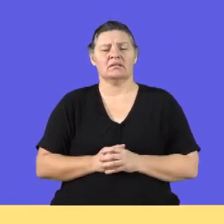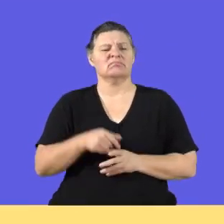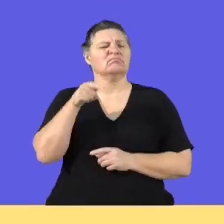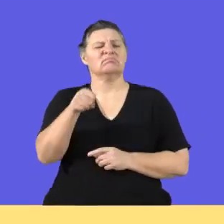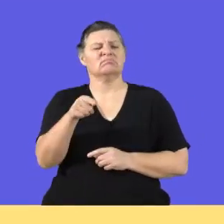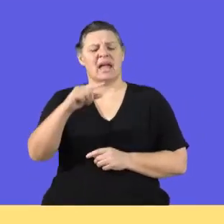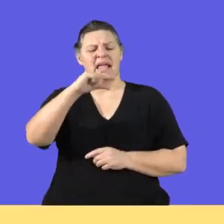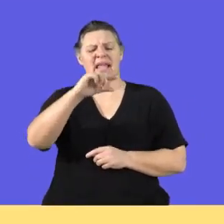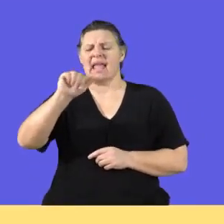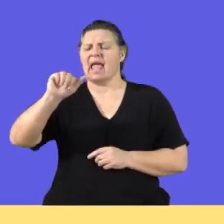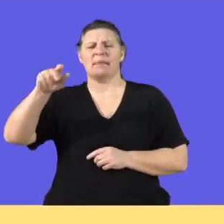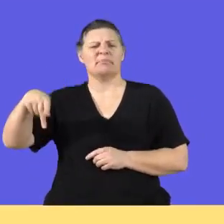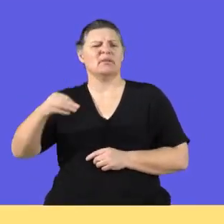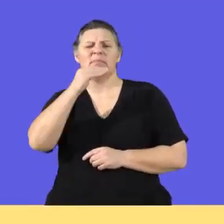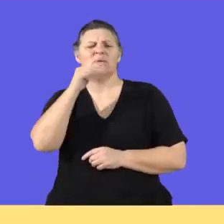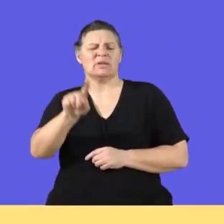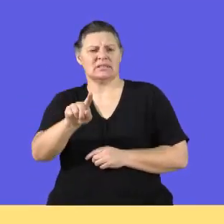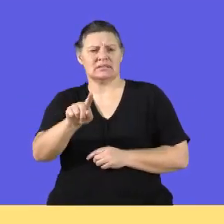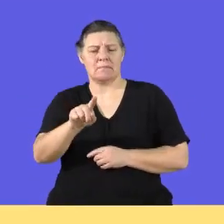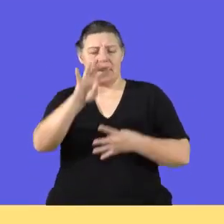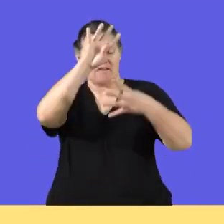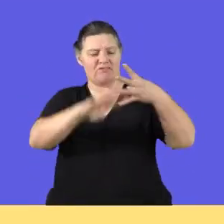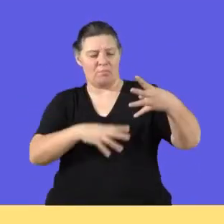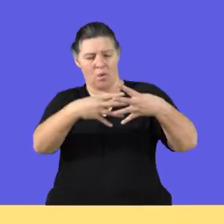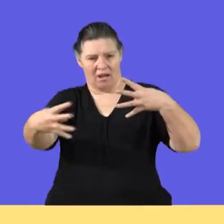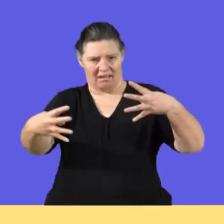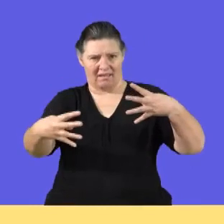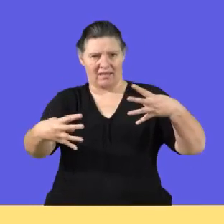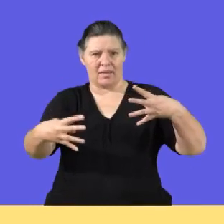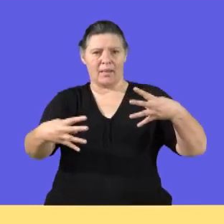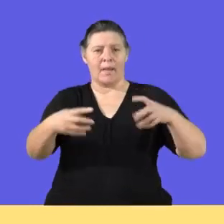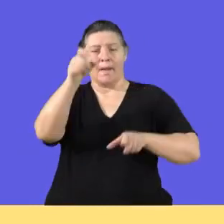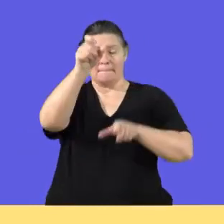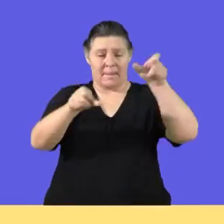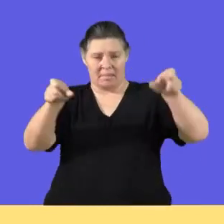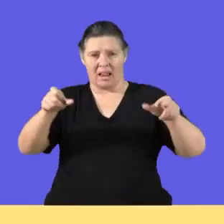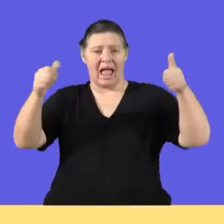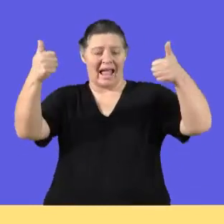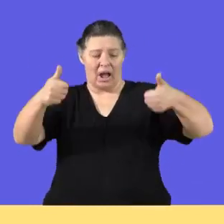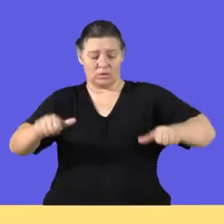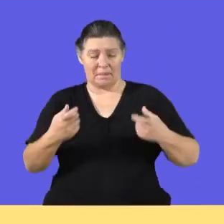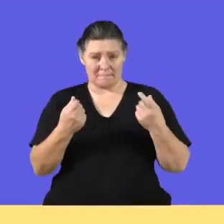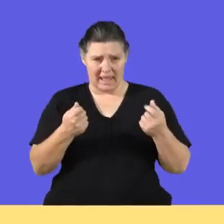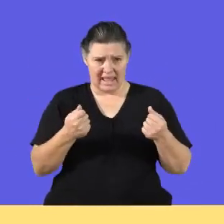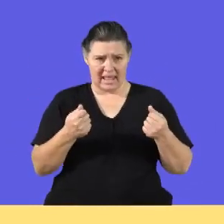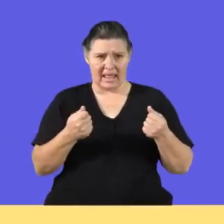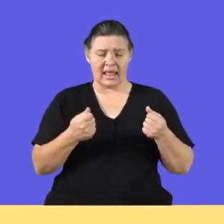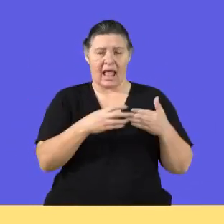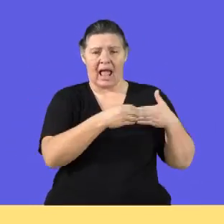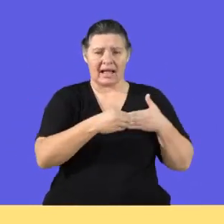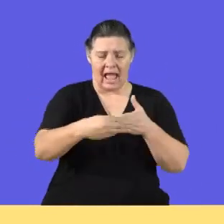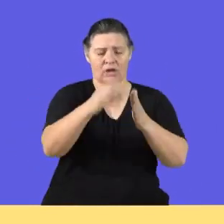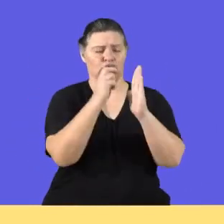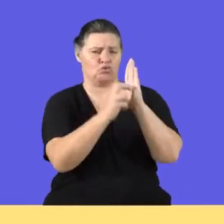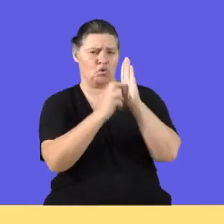What is GAAP? It is a framework of guidelines for financial accounting.